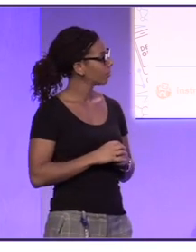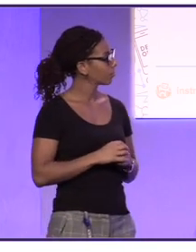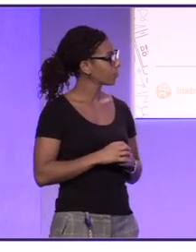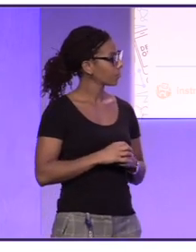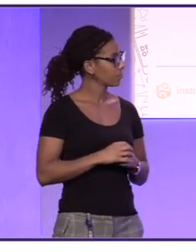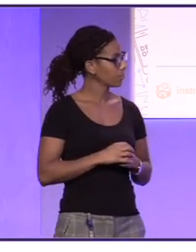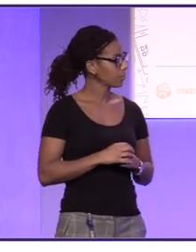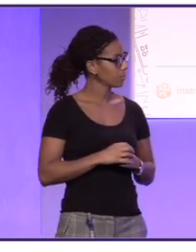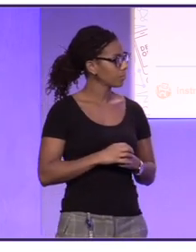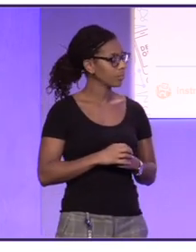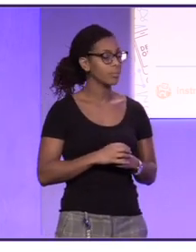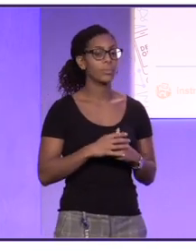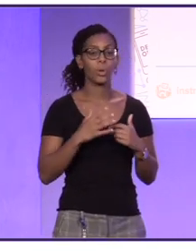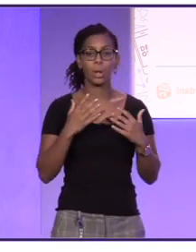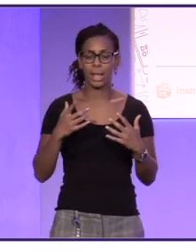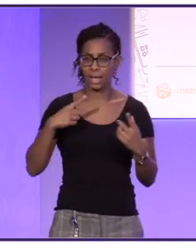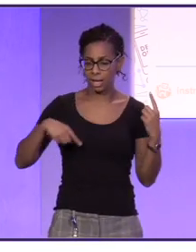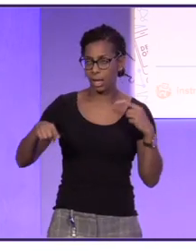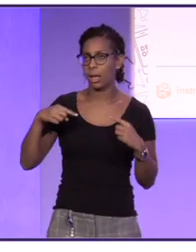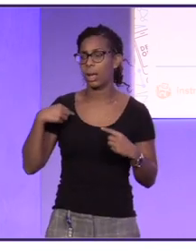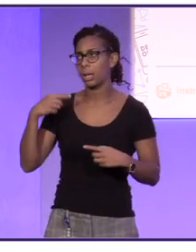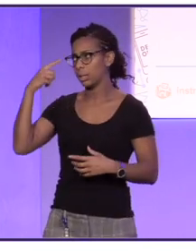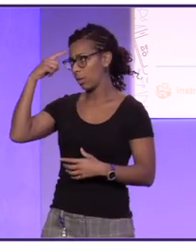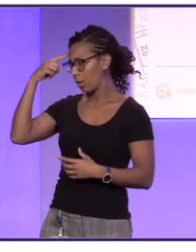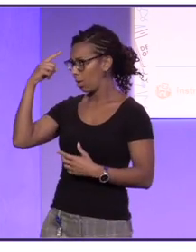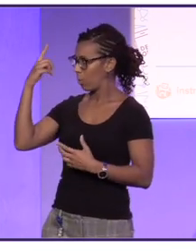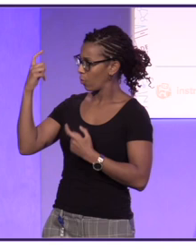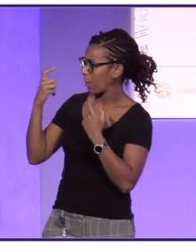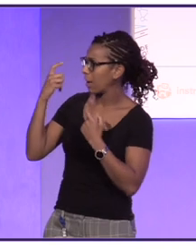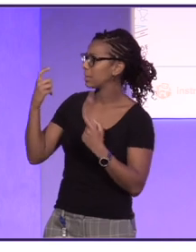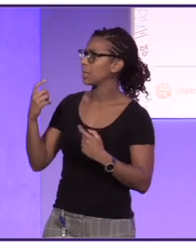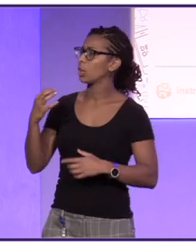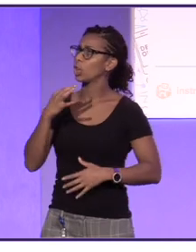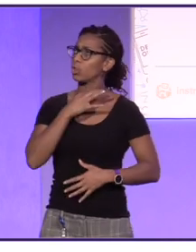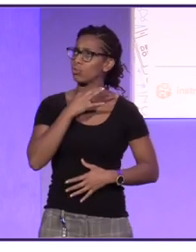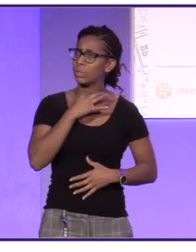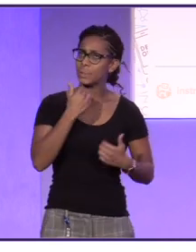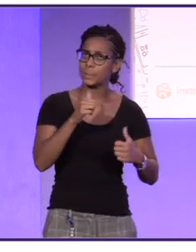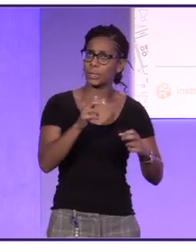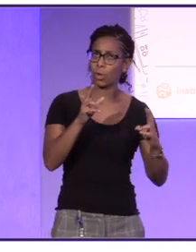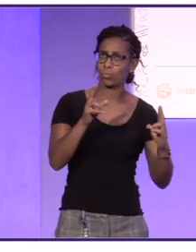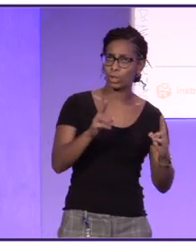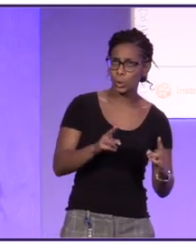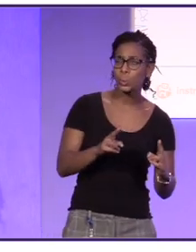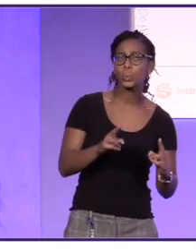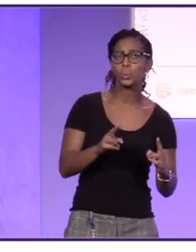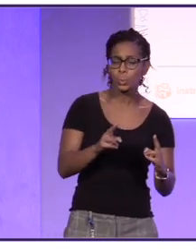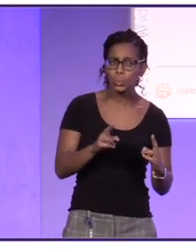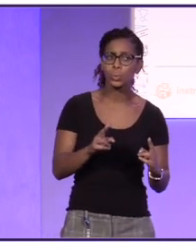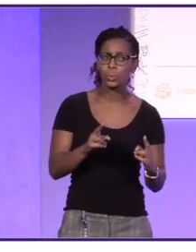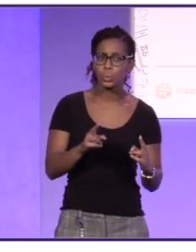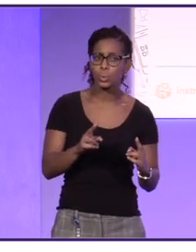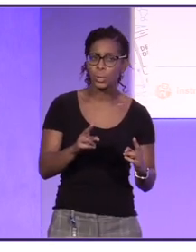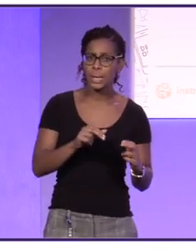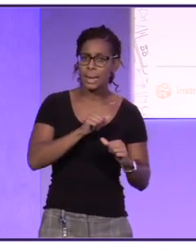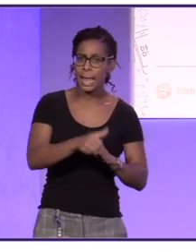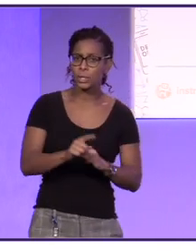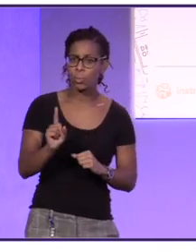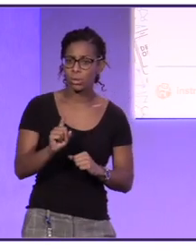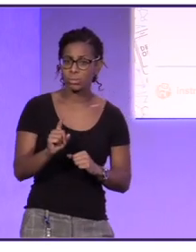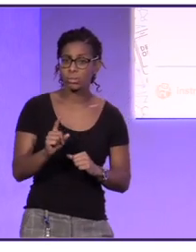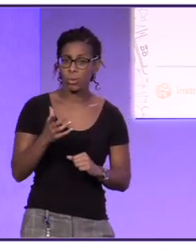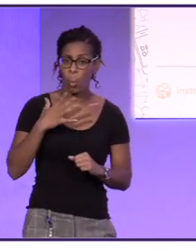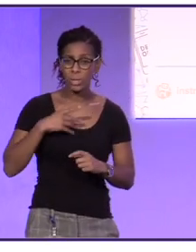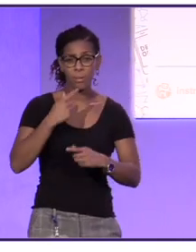thinking about it, we've reduced the risks. What do we do next? We need to automate.